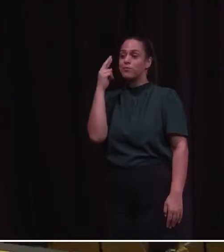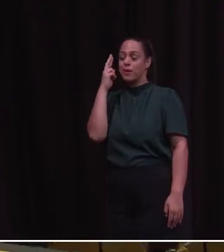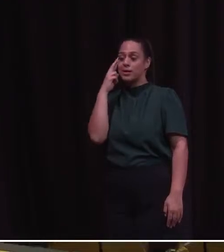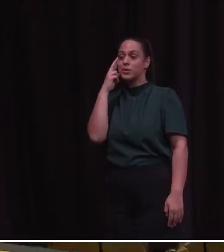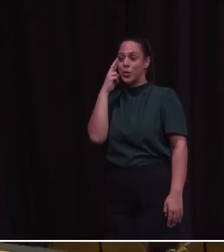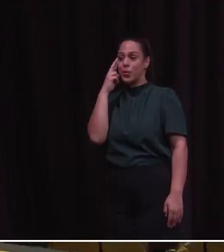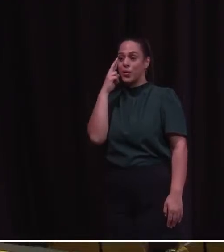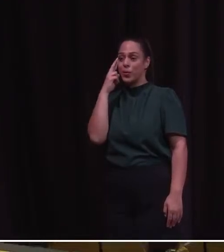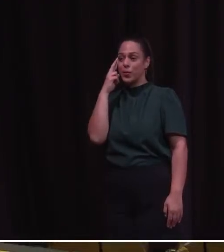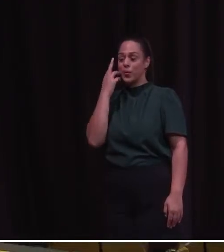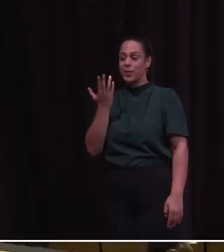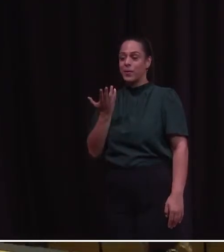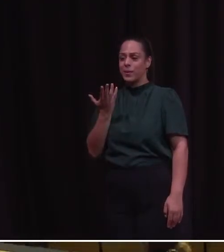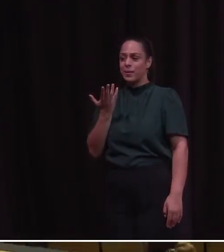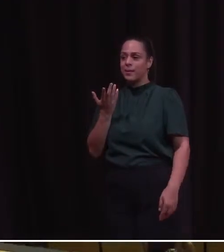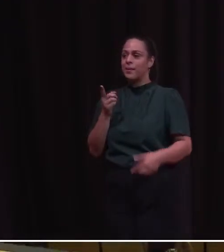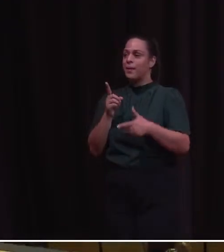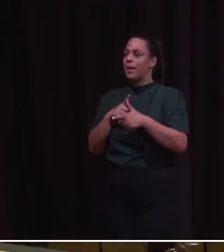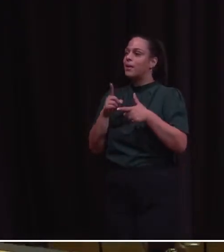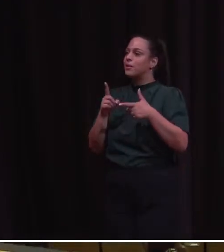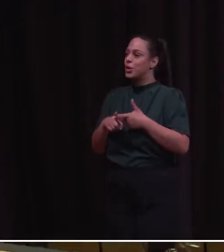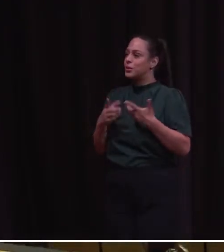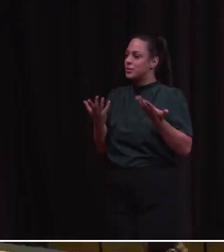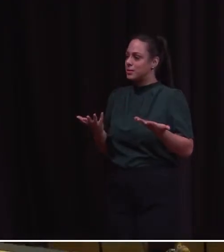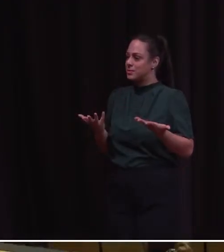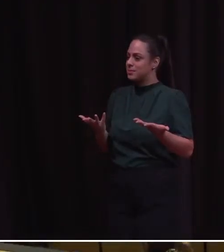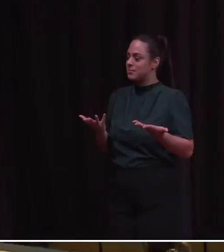So what's going on?